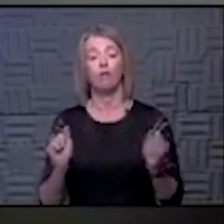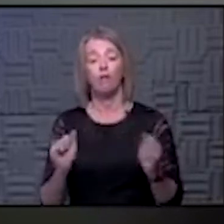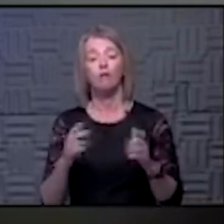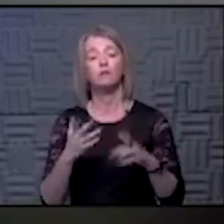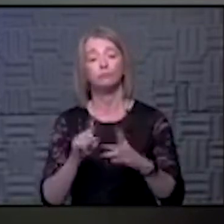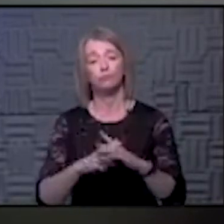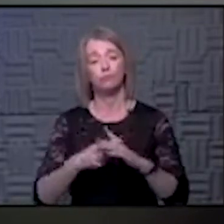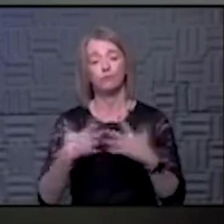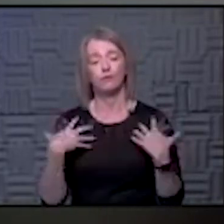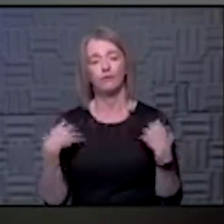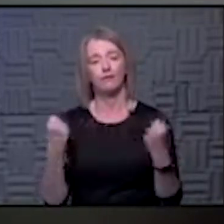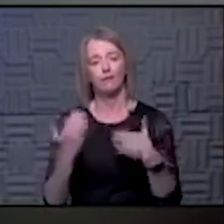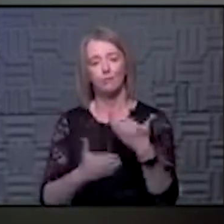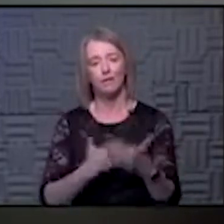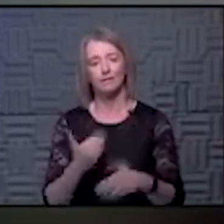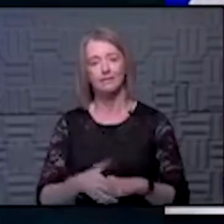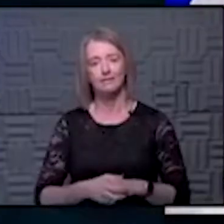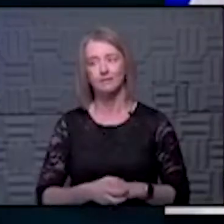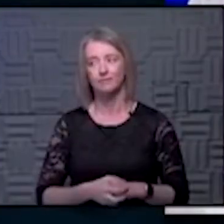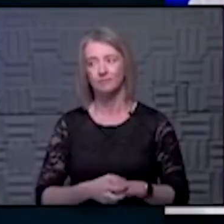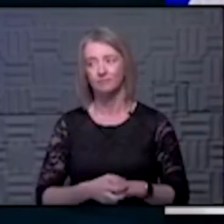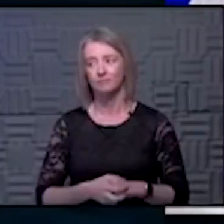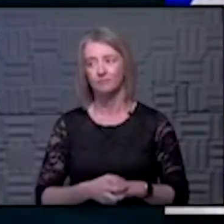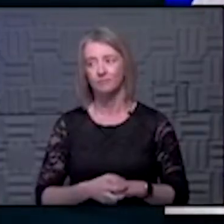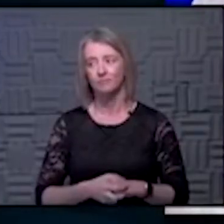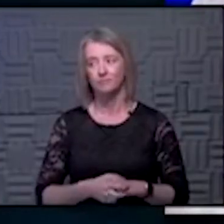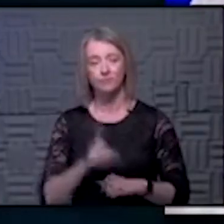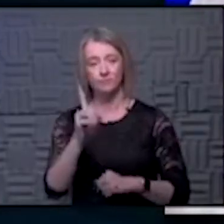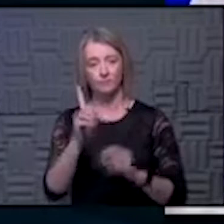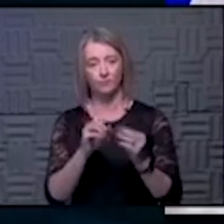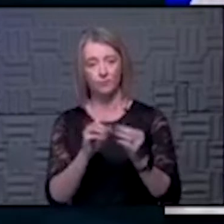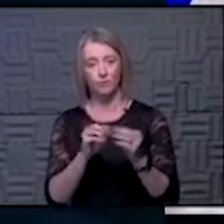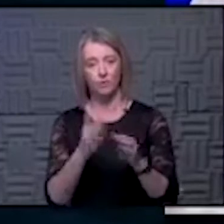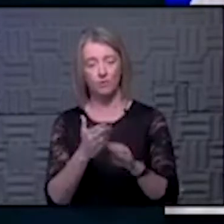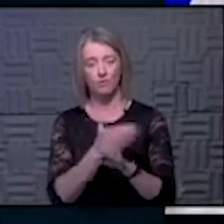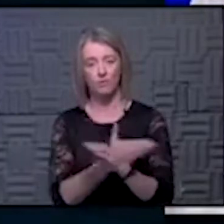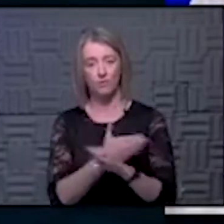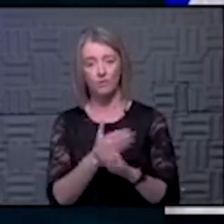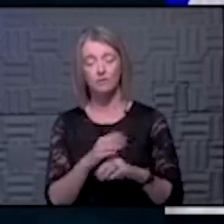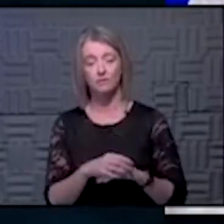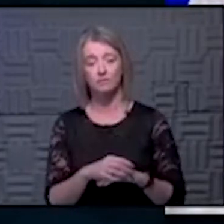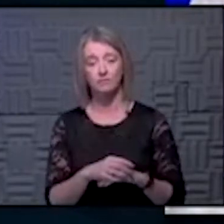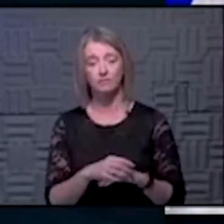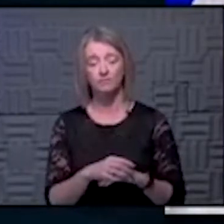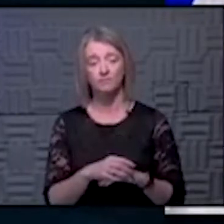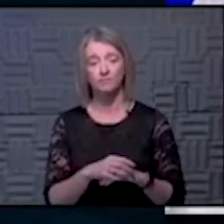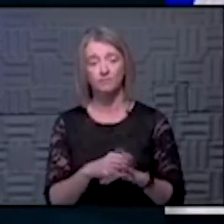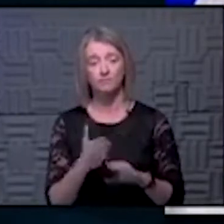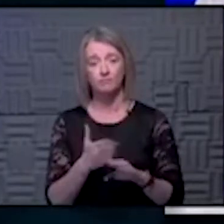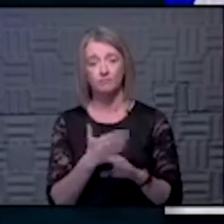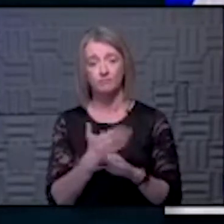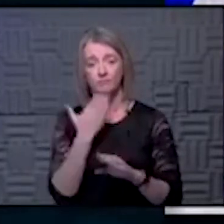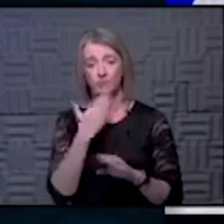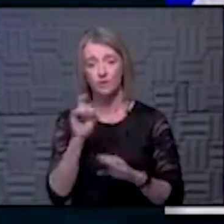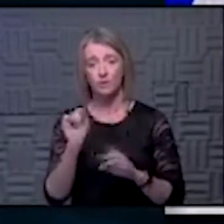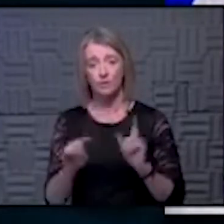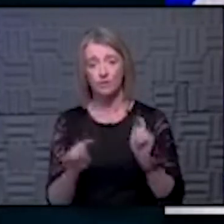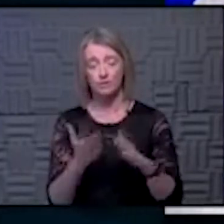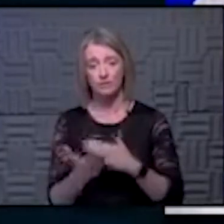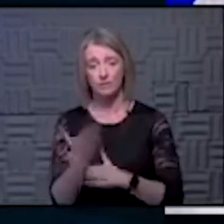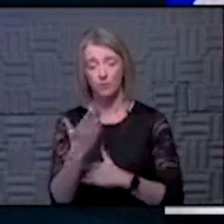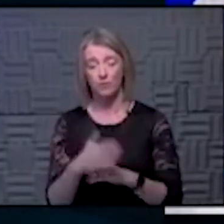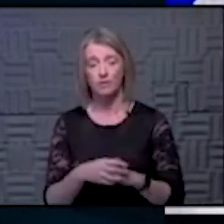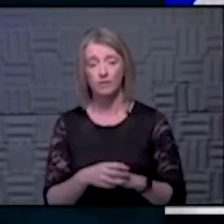healing process. You know, one more thing before we get to what seems to be a lot of great questions this morning.